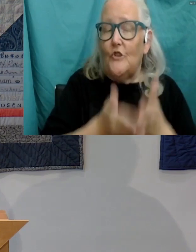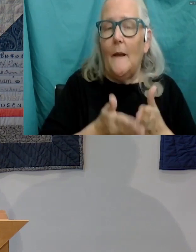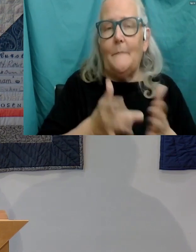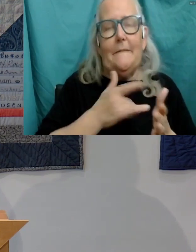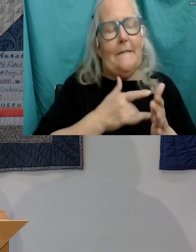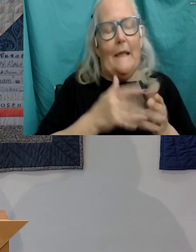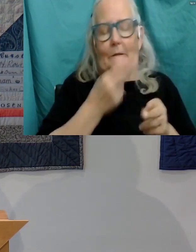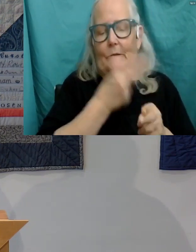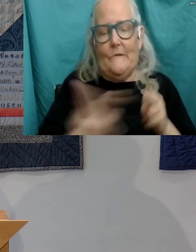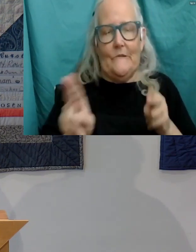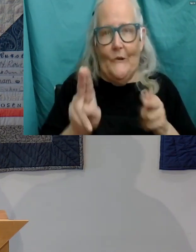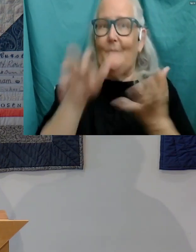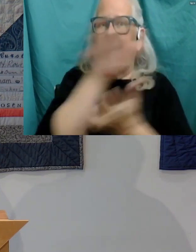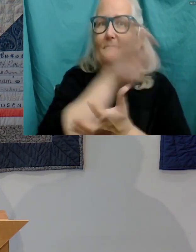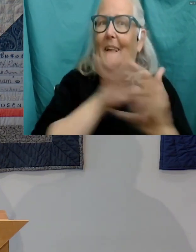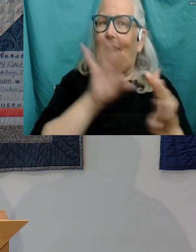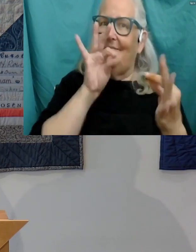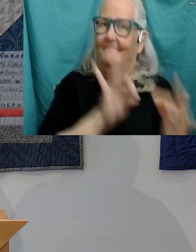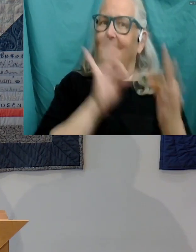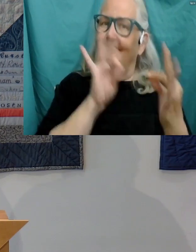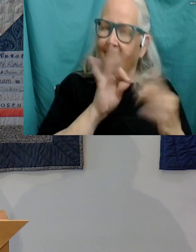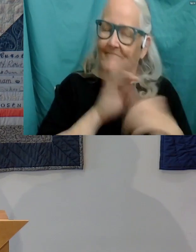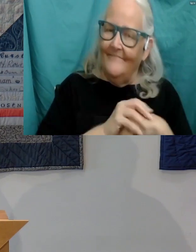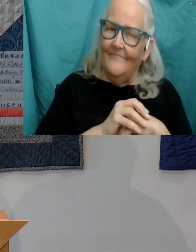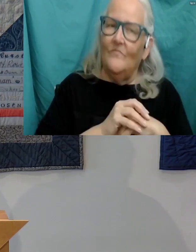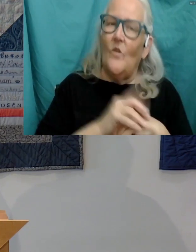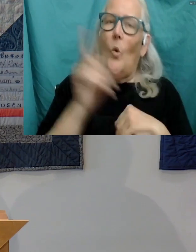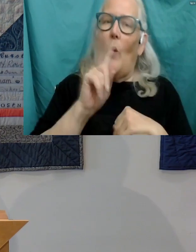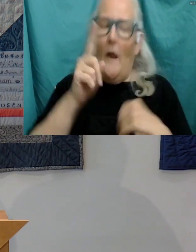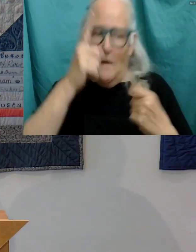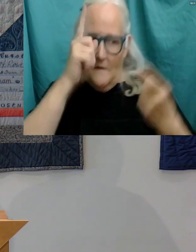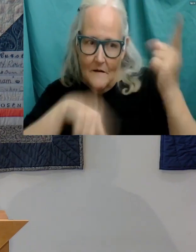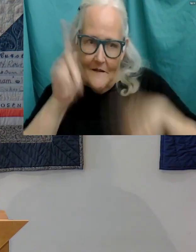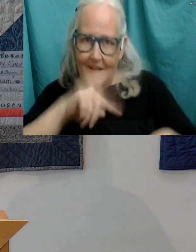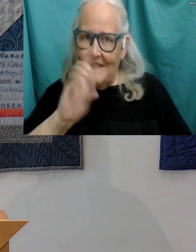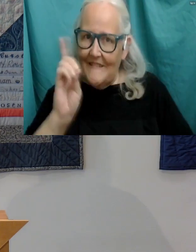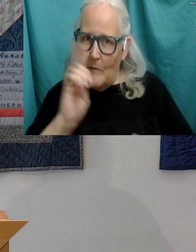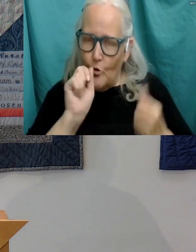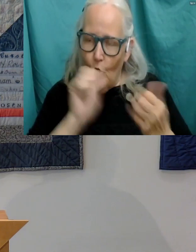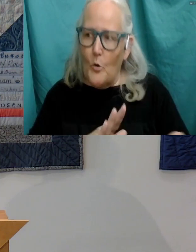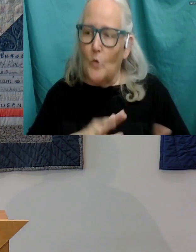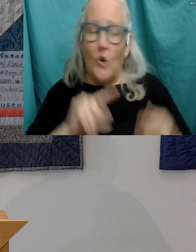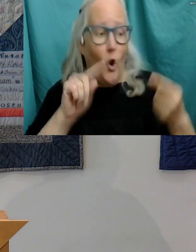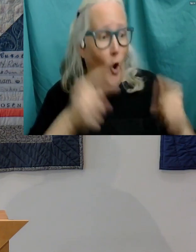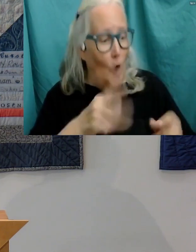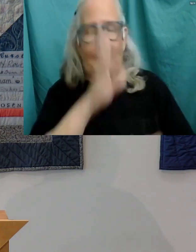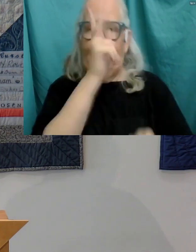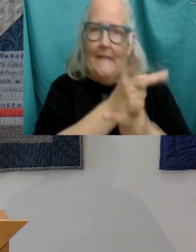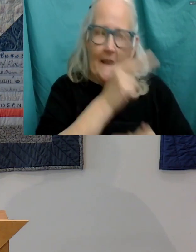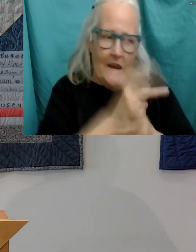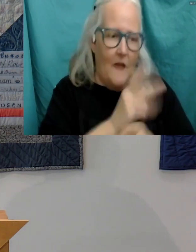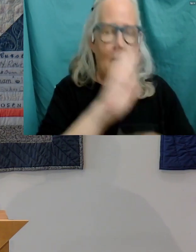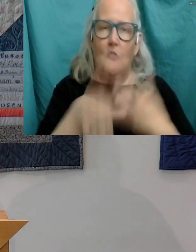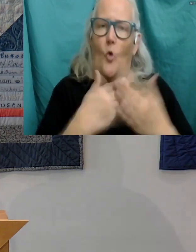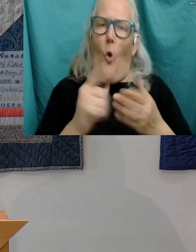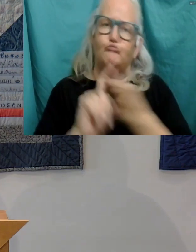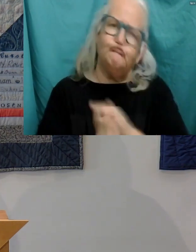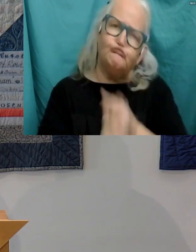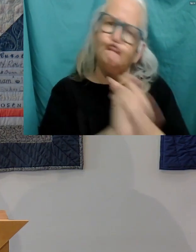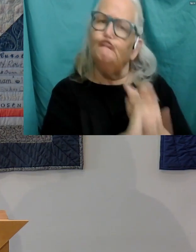where things were settled democratically, the injured were cared for, and all were comrades to each other. But there